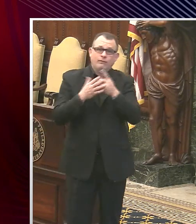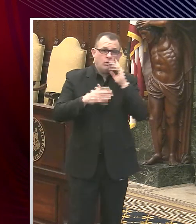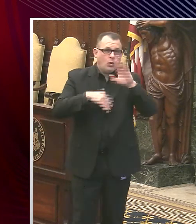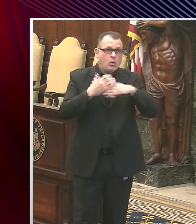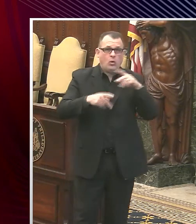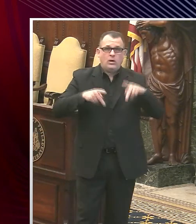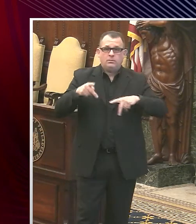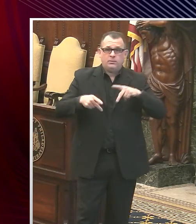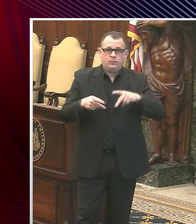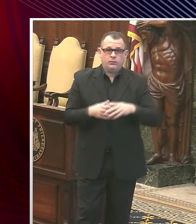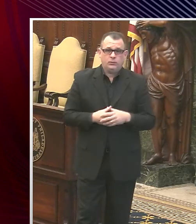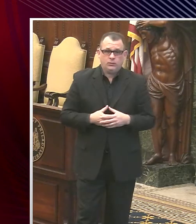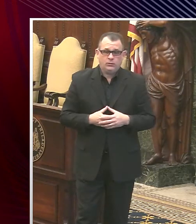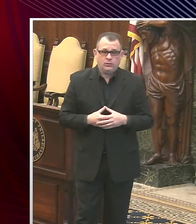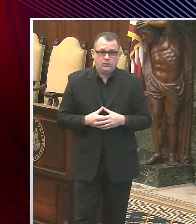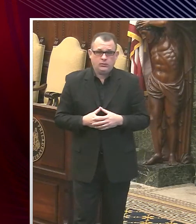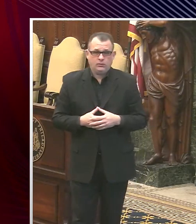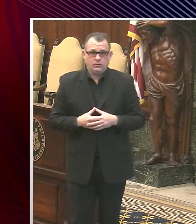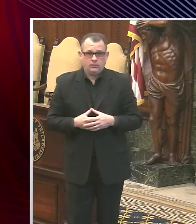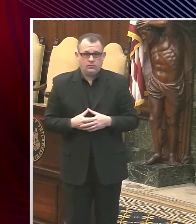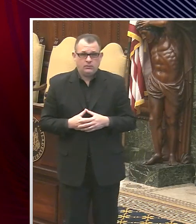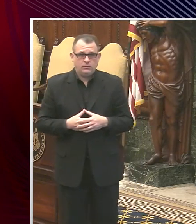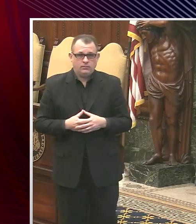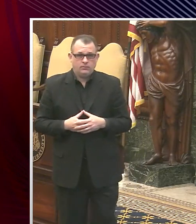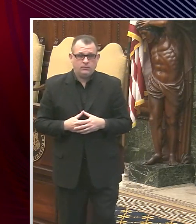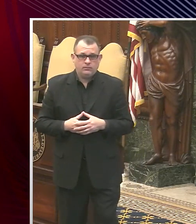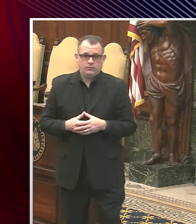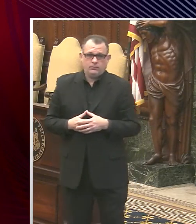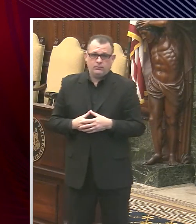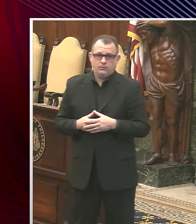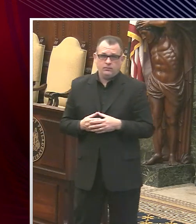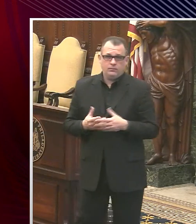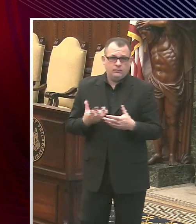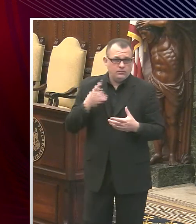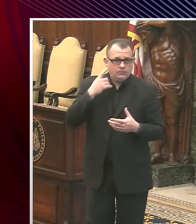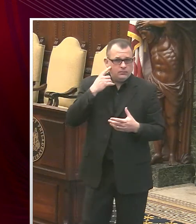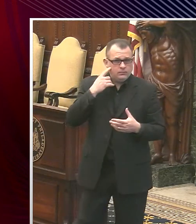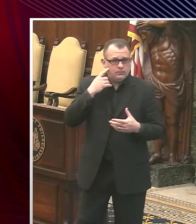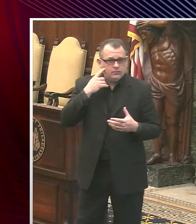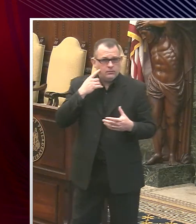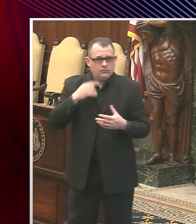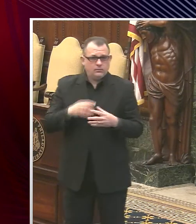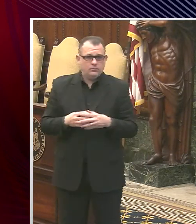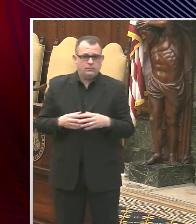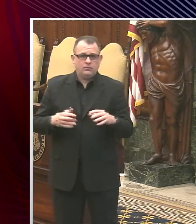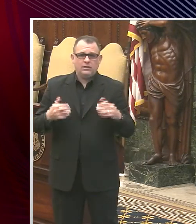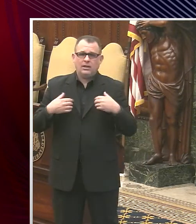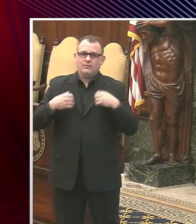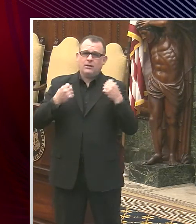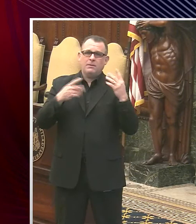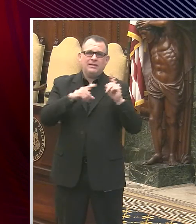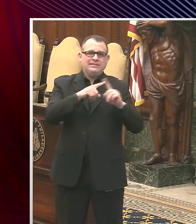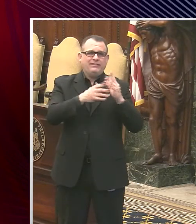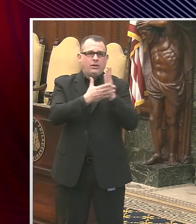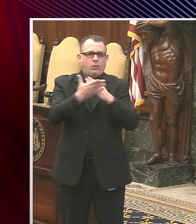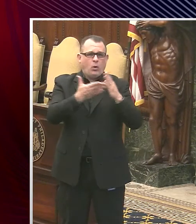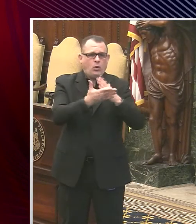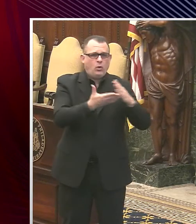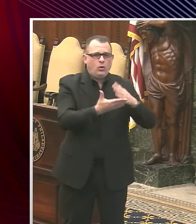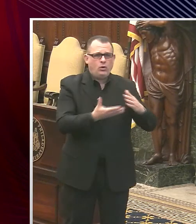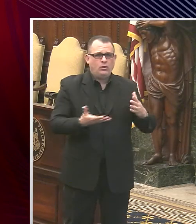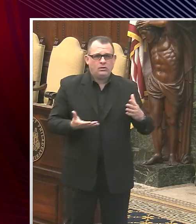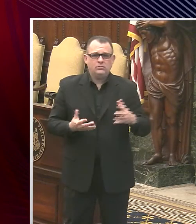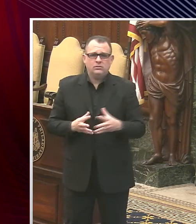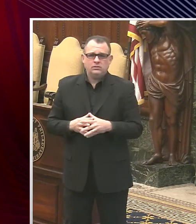city. So, I mean, it's got, and you're right, it's got a lot of different elements. It's got